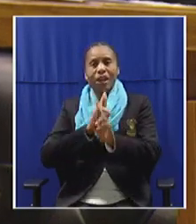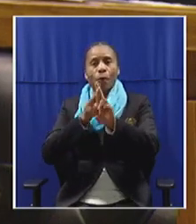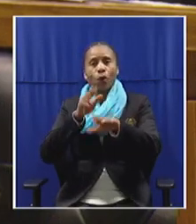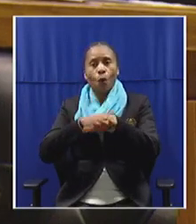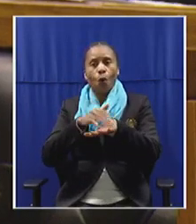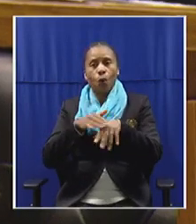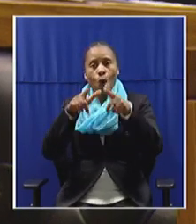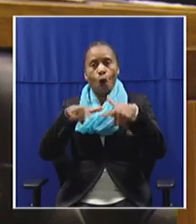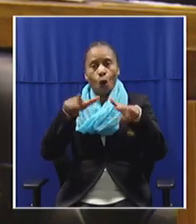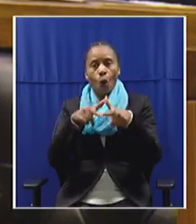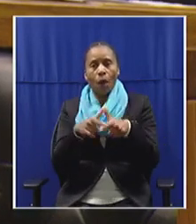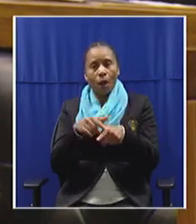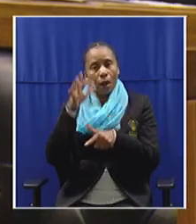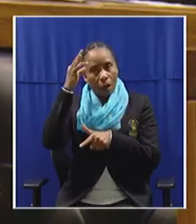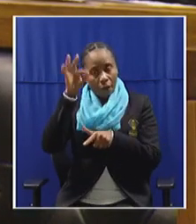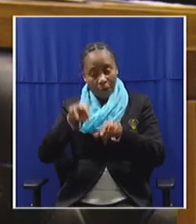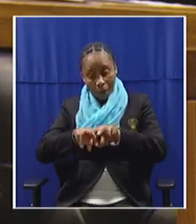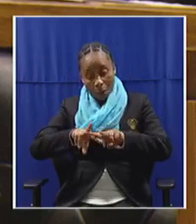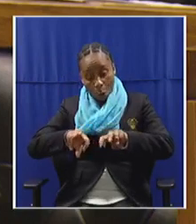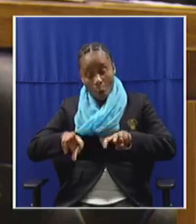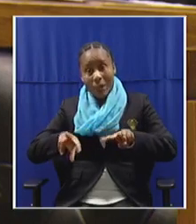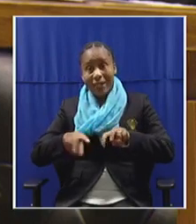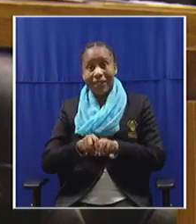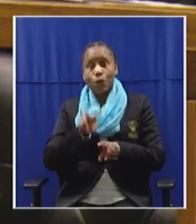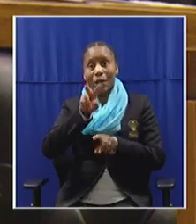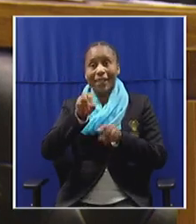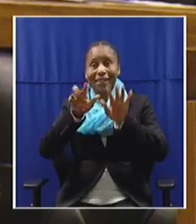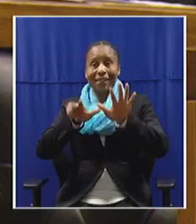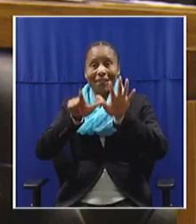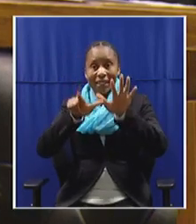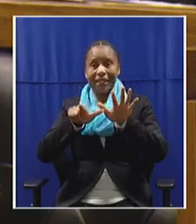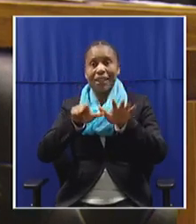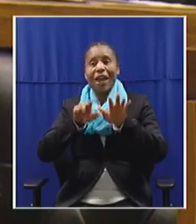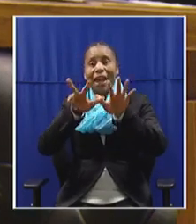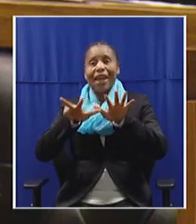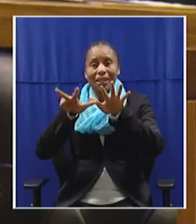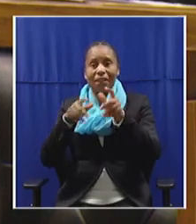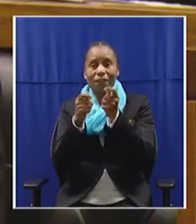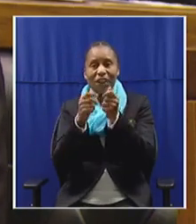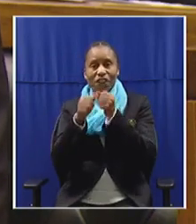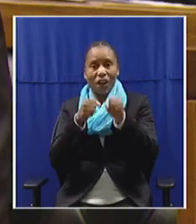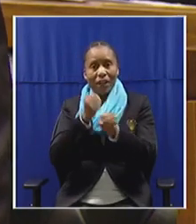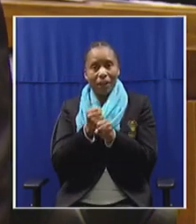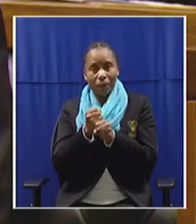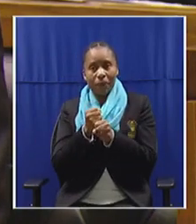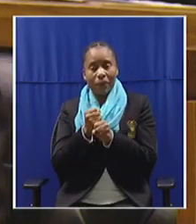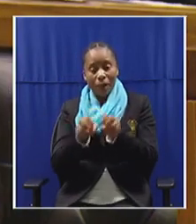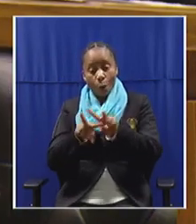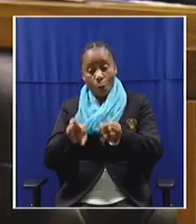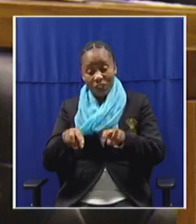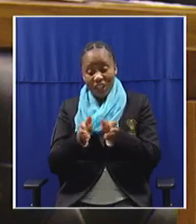audit outcomes for the 2017-18 financial year. The Auditor General in that